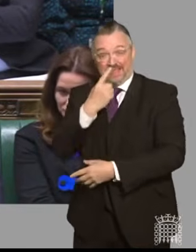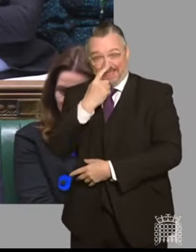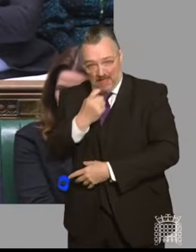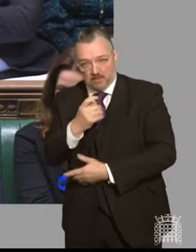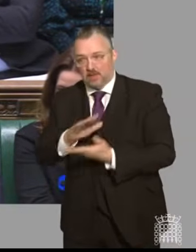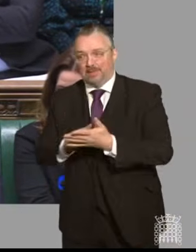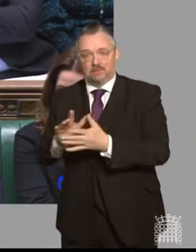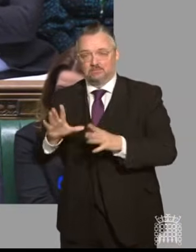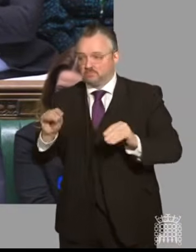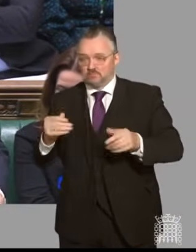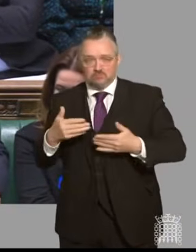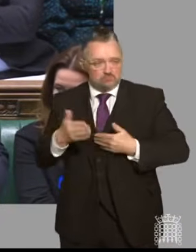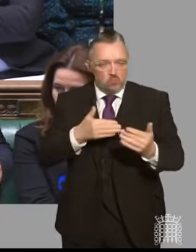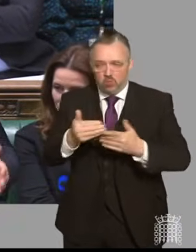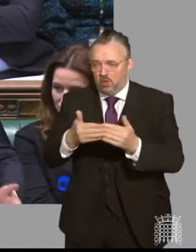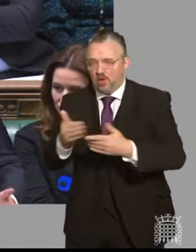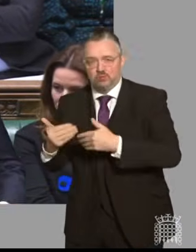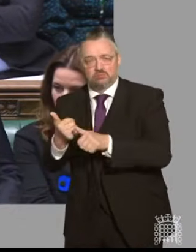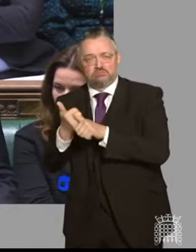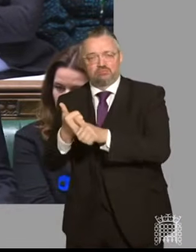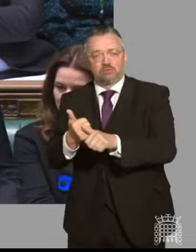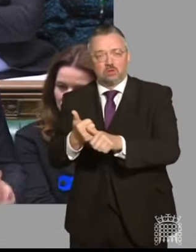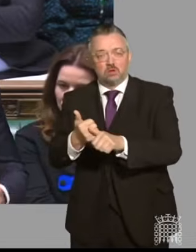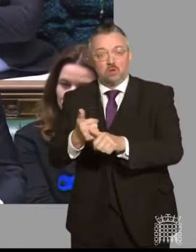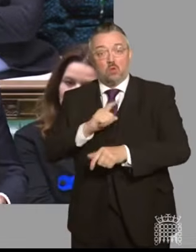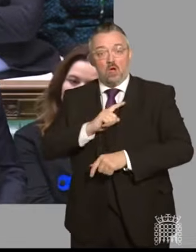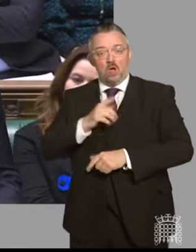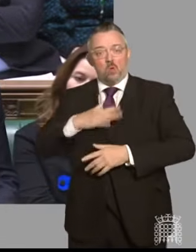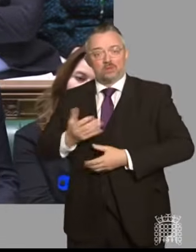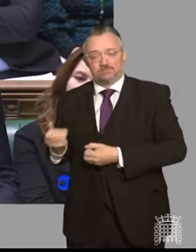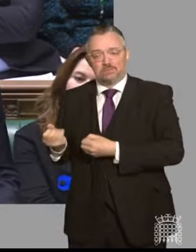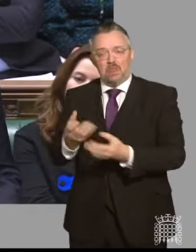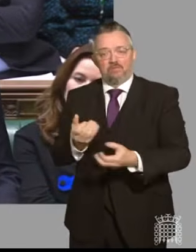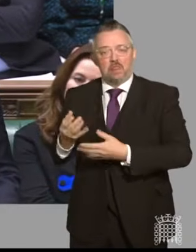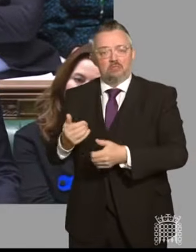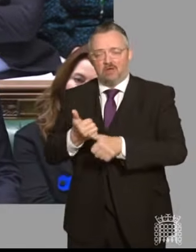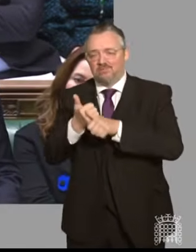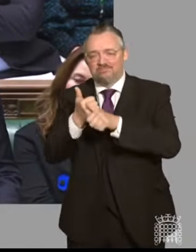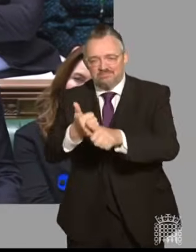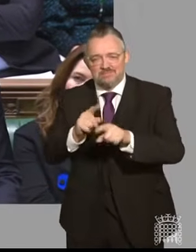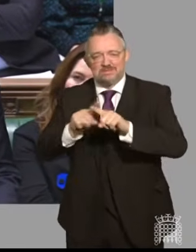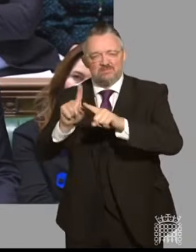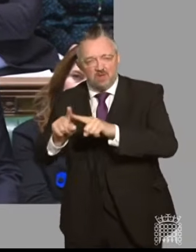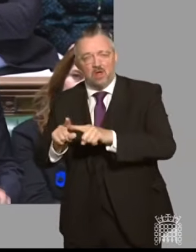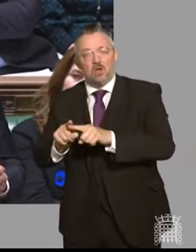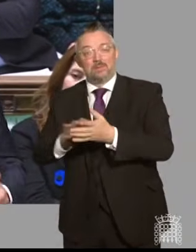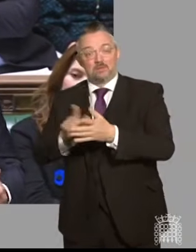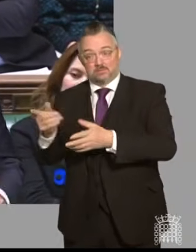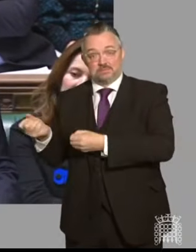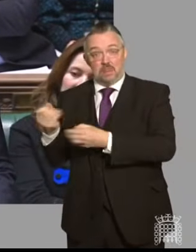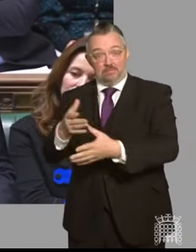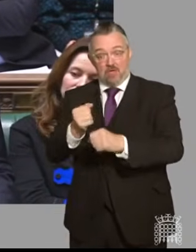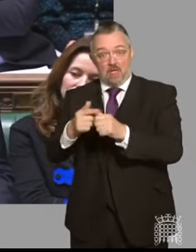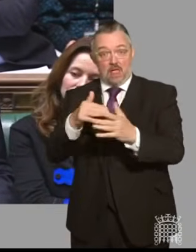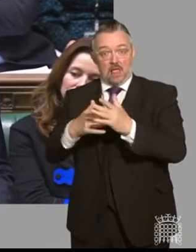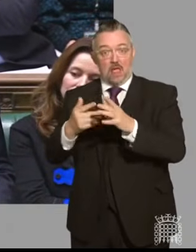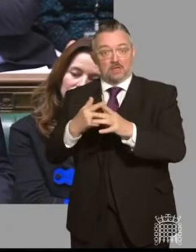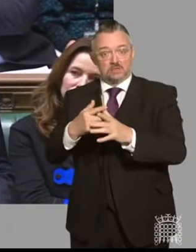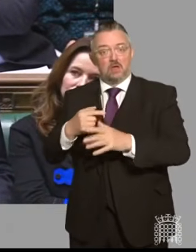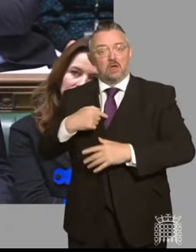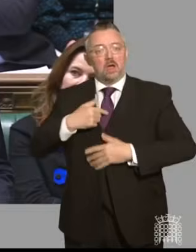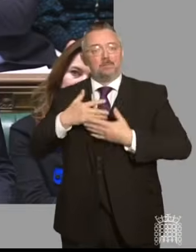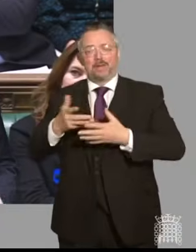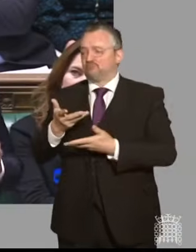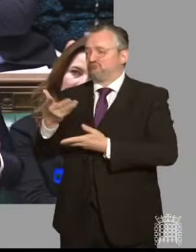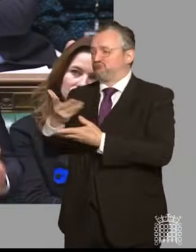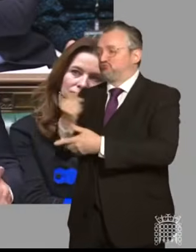amount of humanitarian aid that we bring into Gaza, something I discussed with the King of Jordan last week, and we will have more updates in the